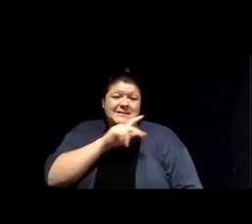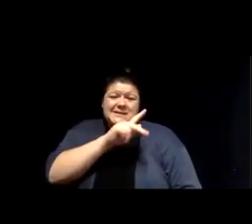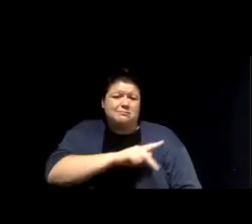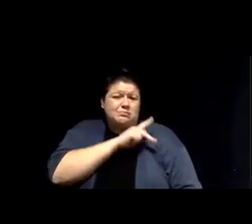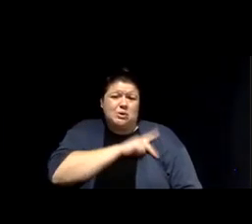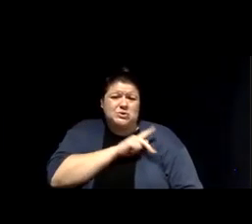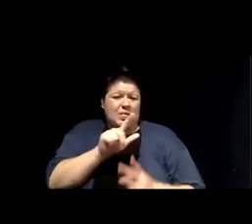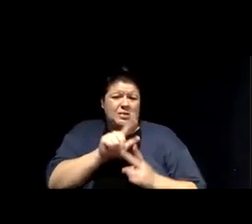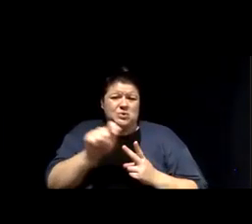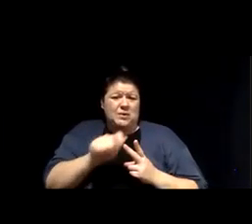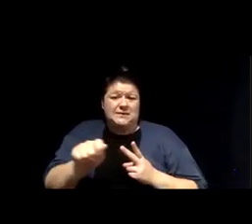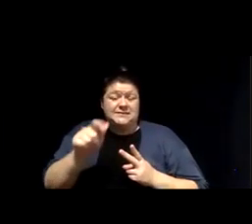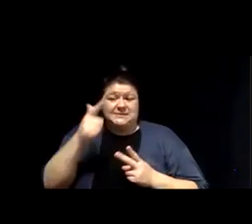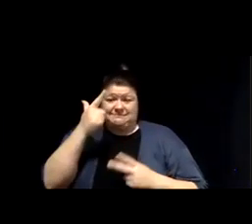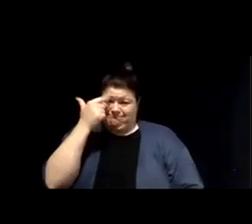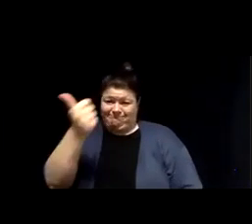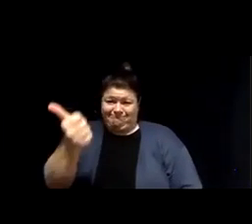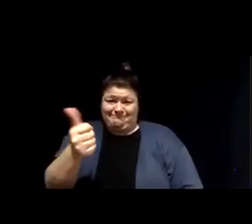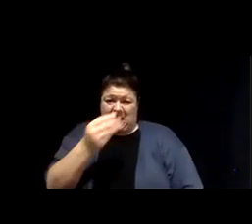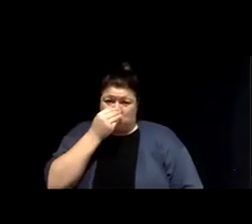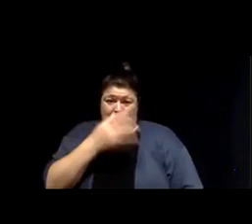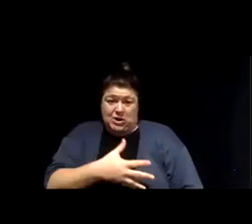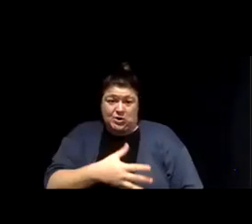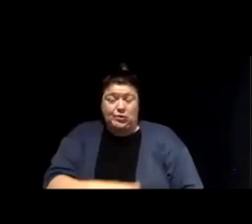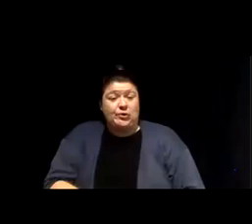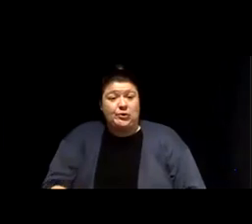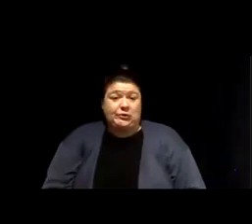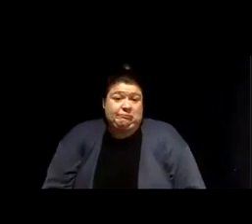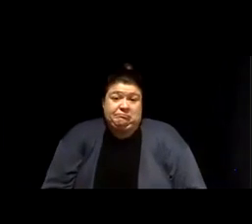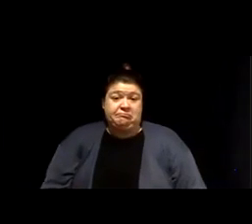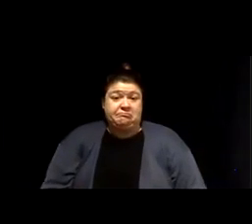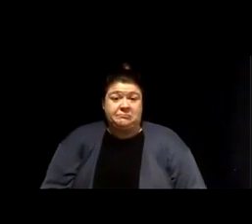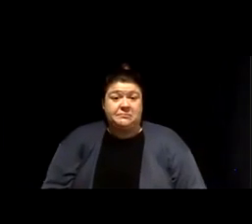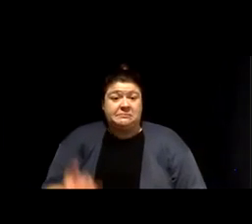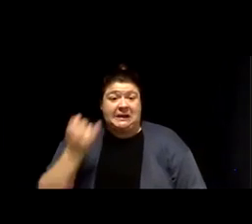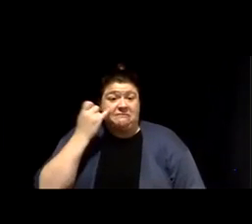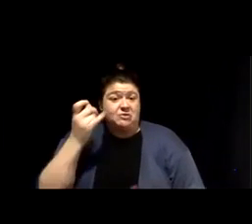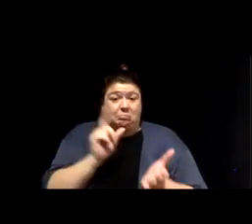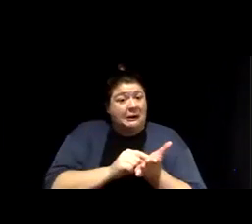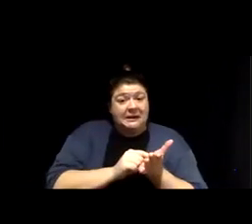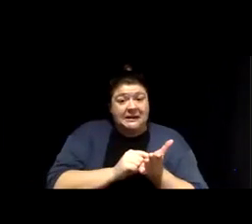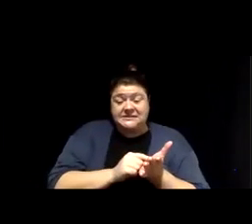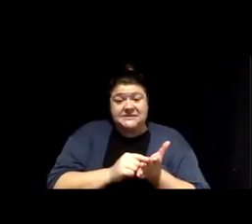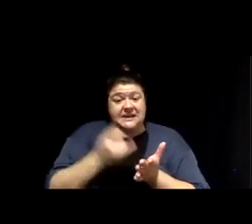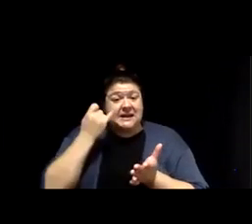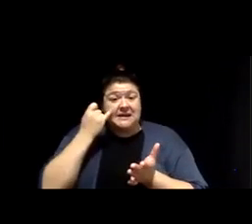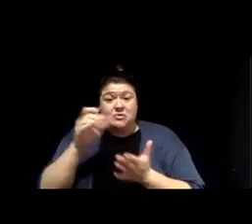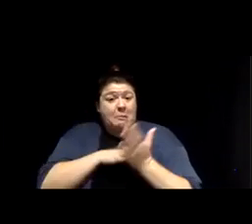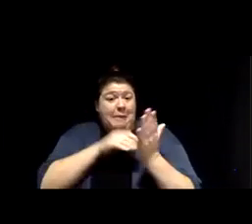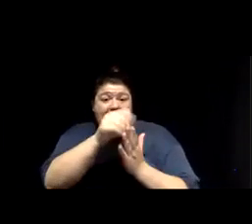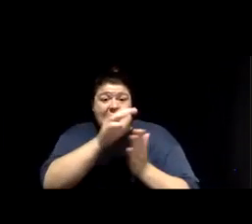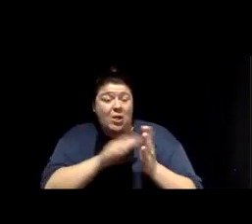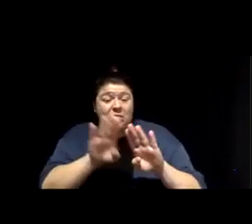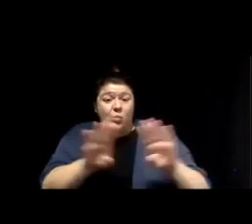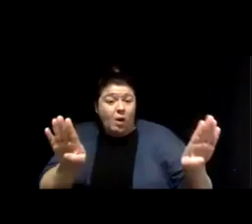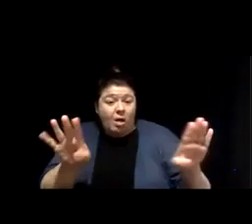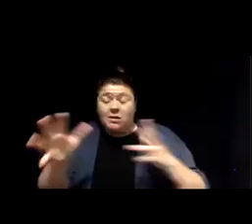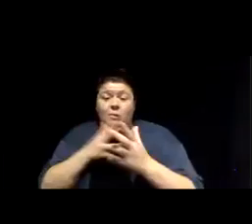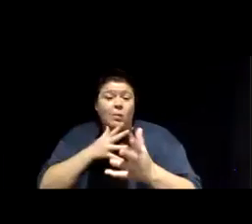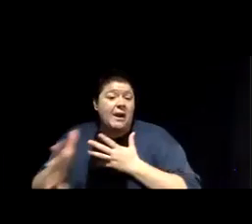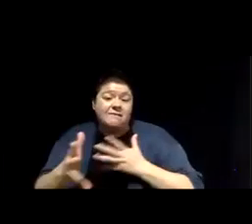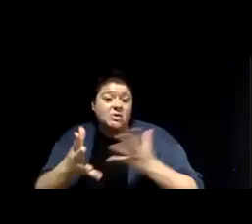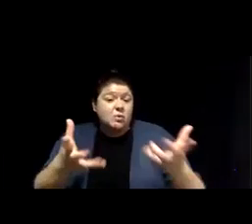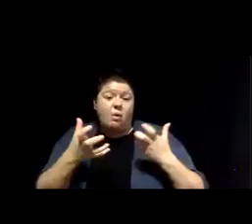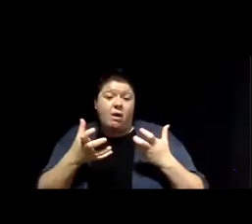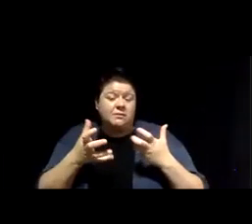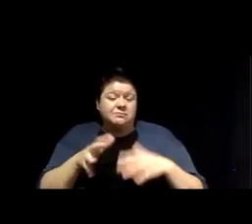to do that is your thing. I don't really care if if you print it, if you paint it on your wall, if you do whatever, you